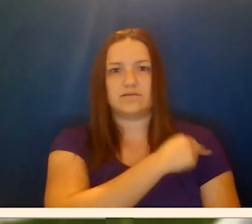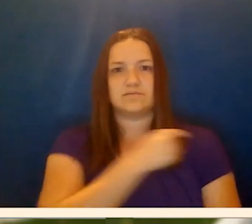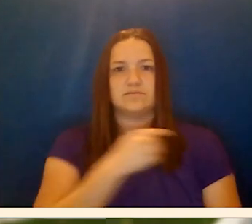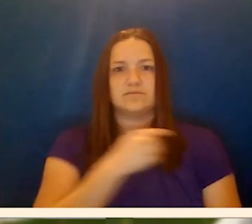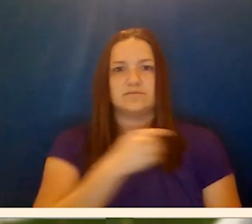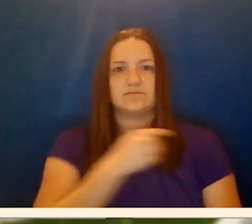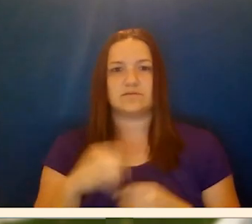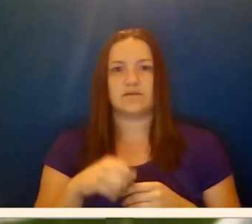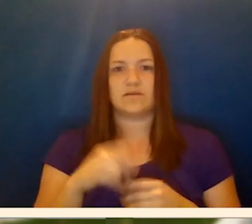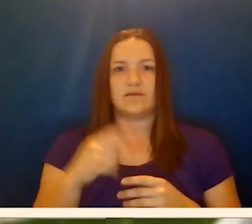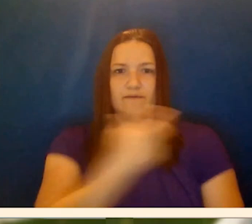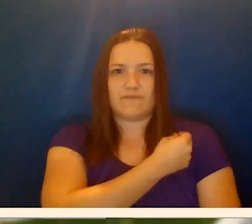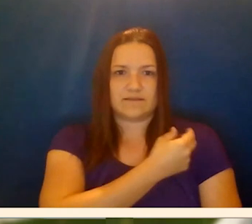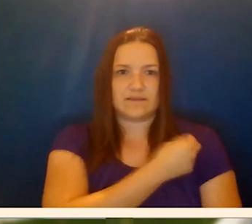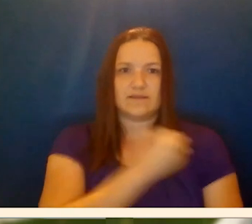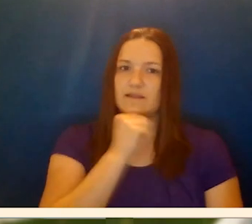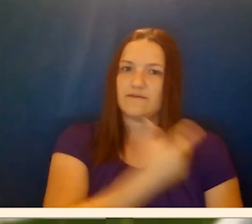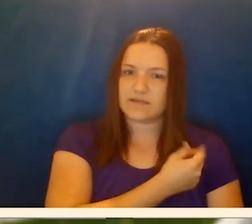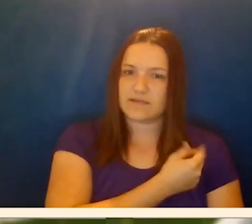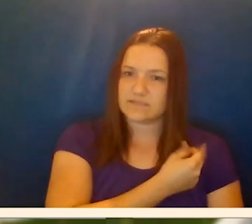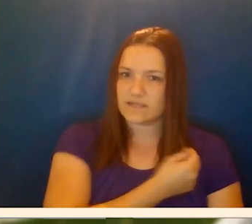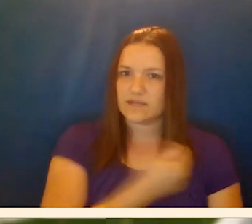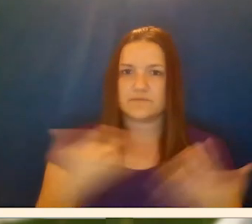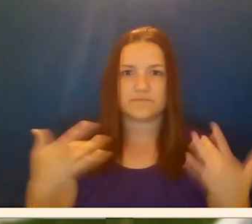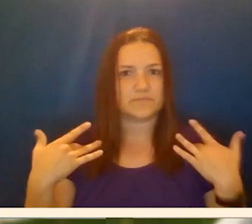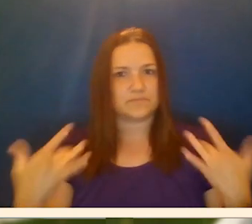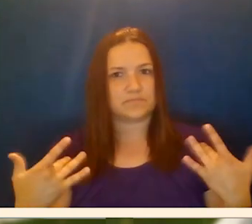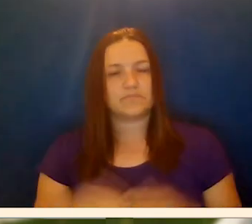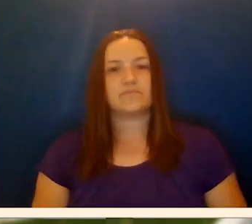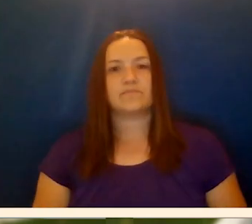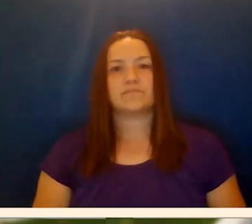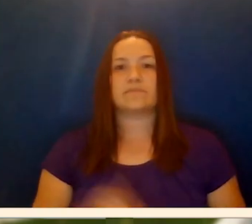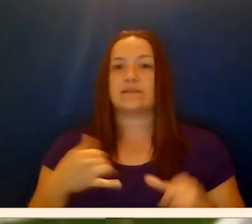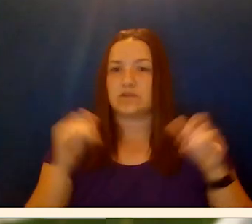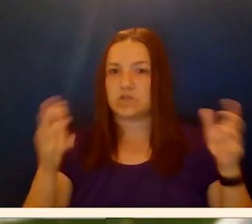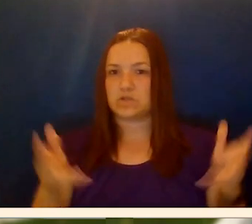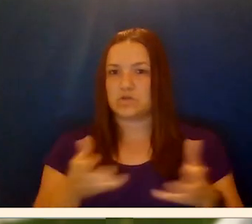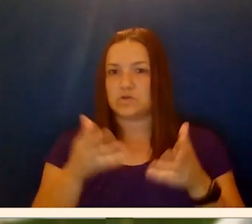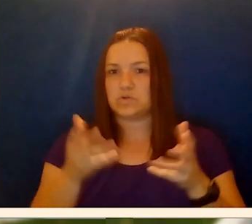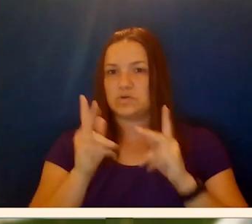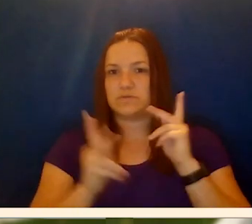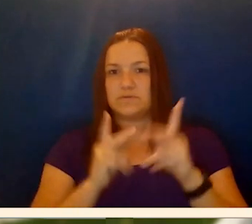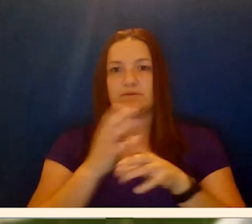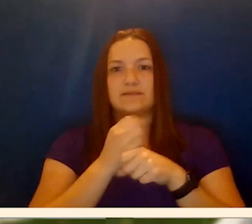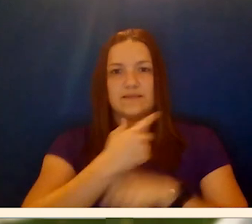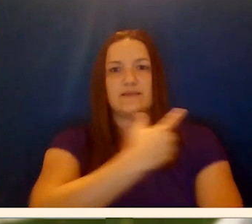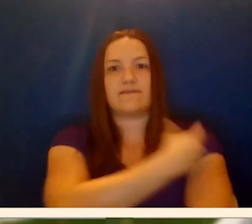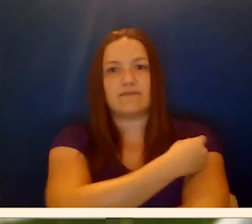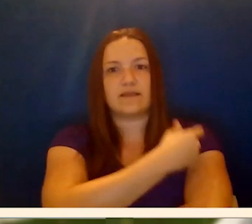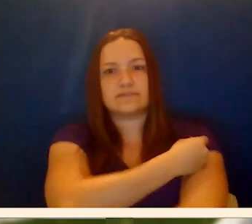patients, unvaccinated, vaccinated. So I still encourage people to get